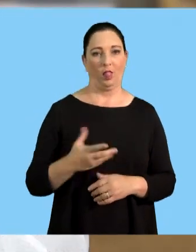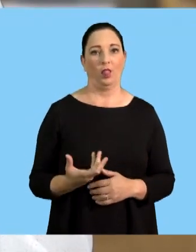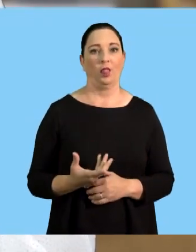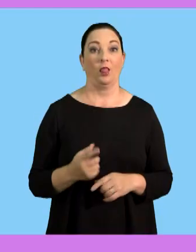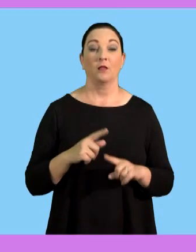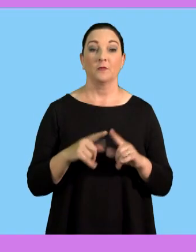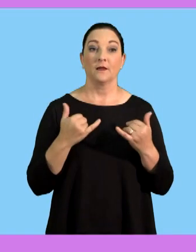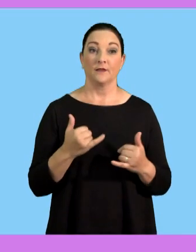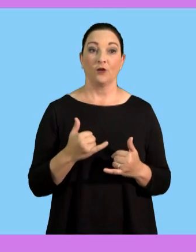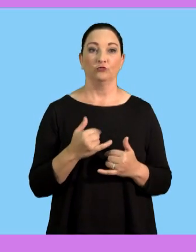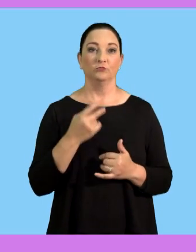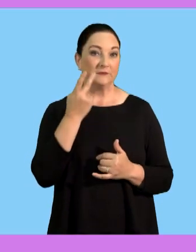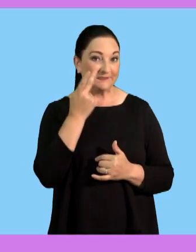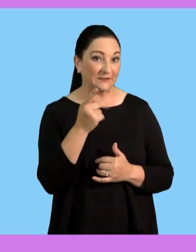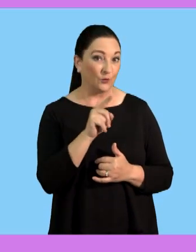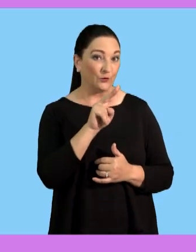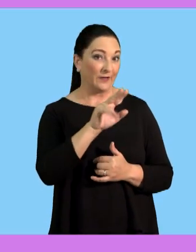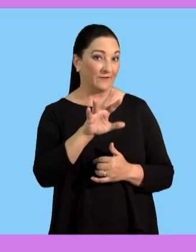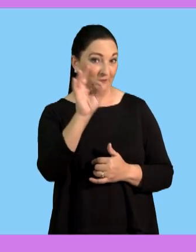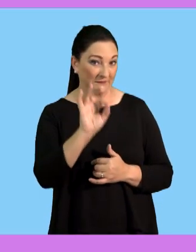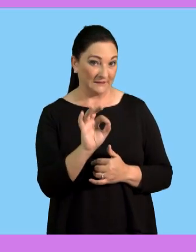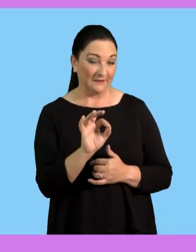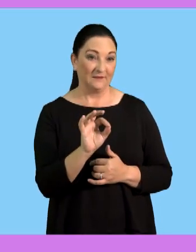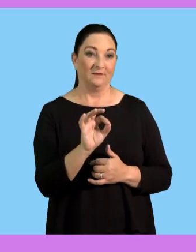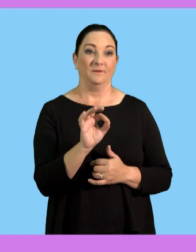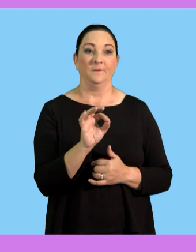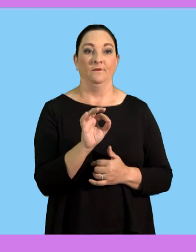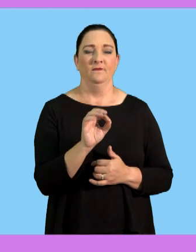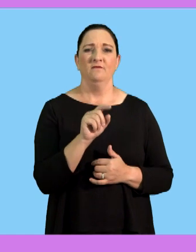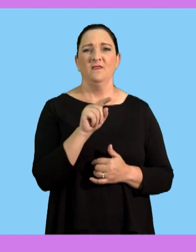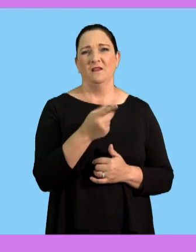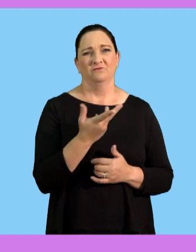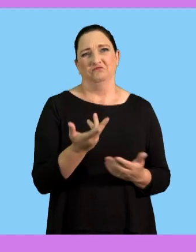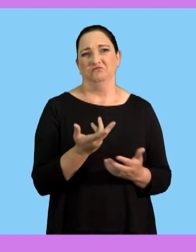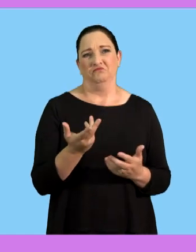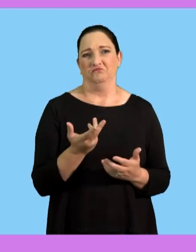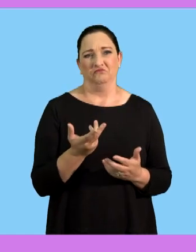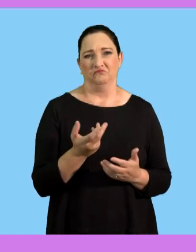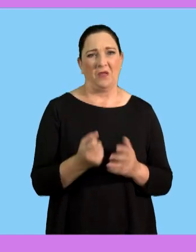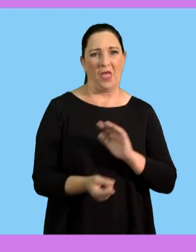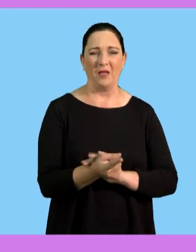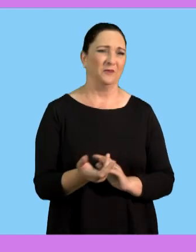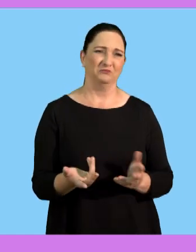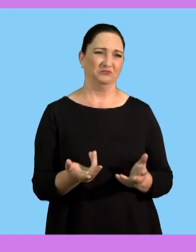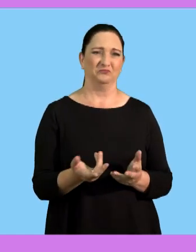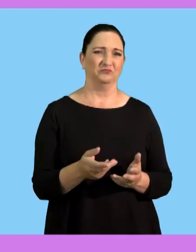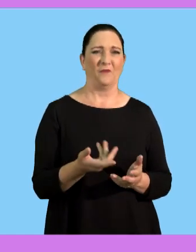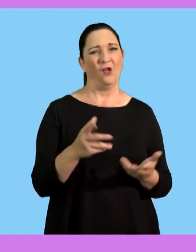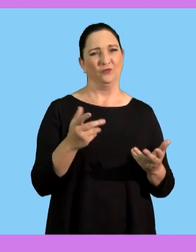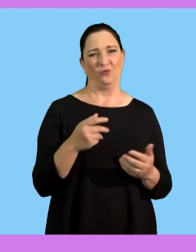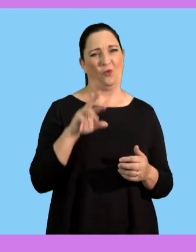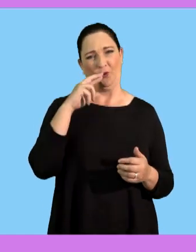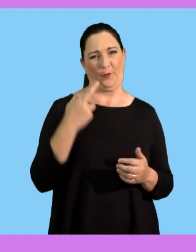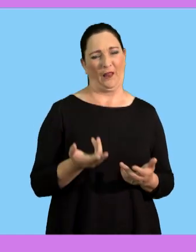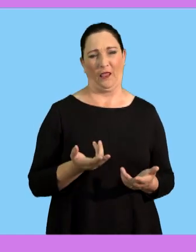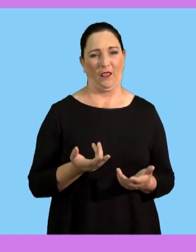Okay, so this here, if I look at the 25%, right, that's less likely for something to happen. Okay, and I